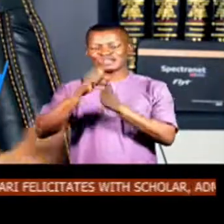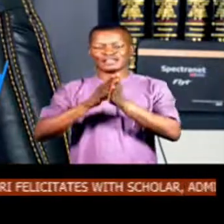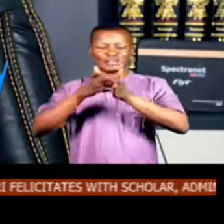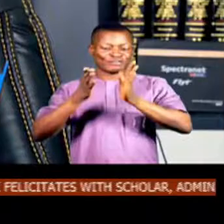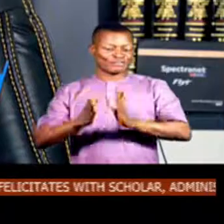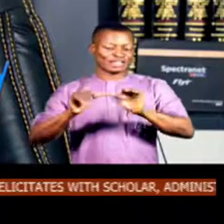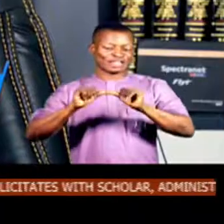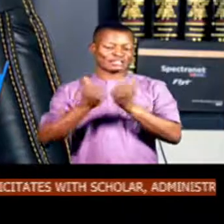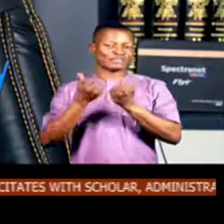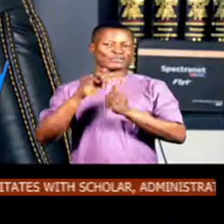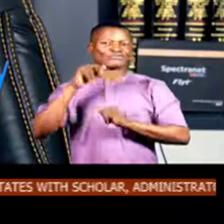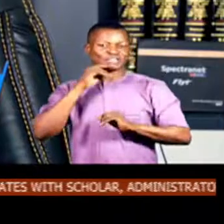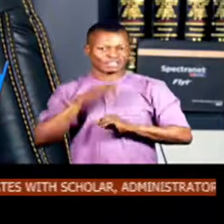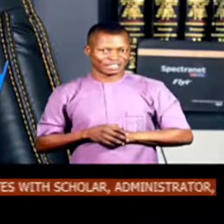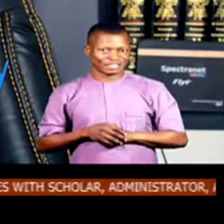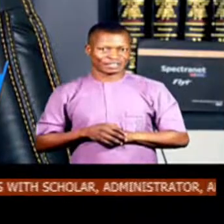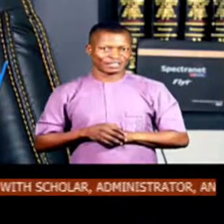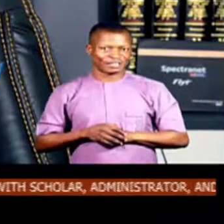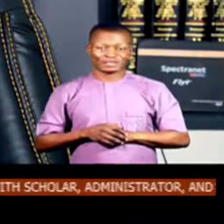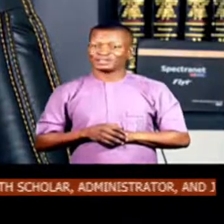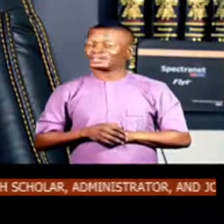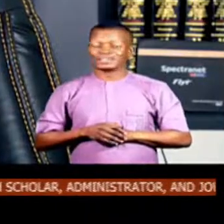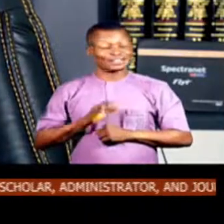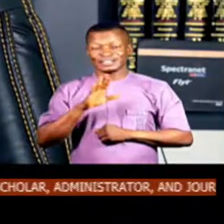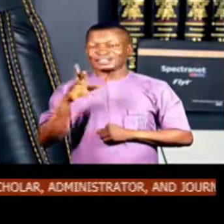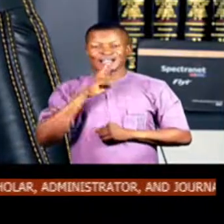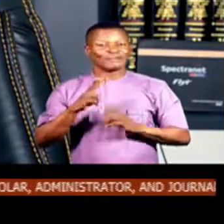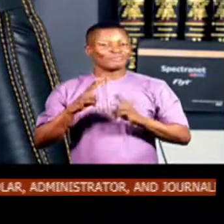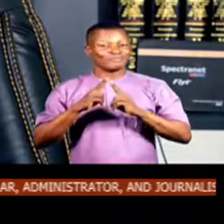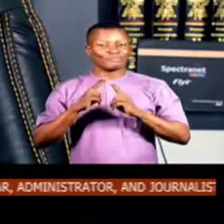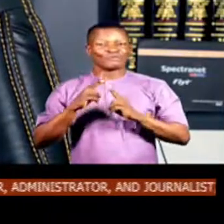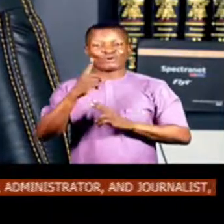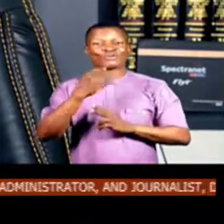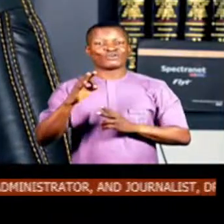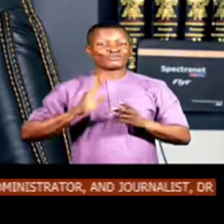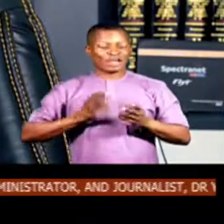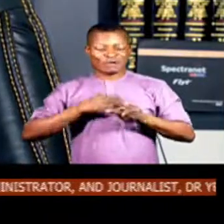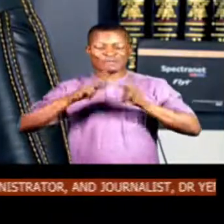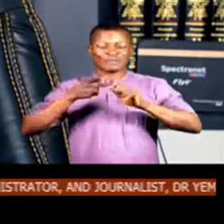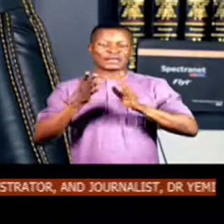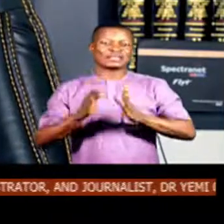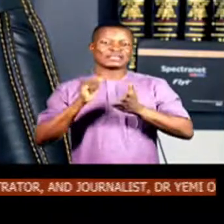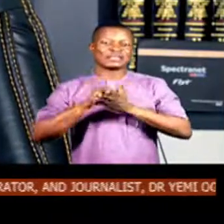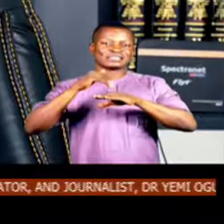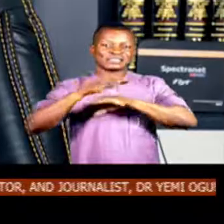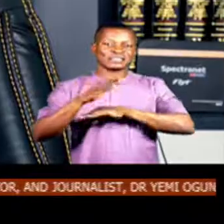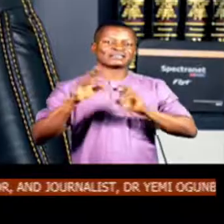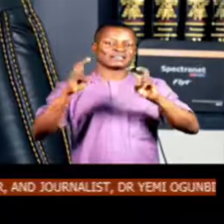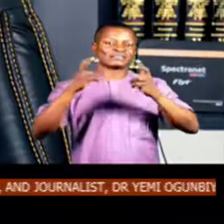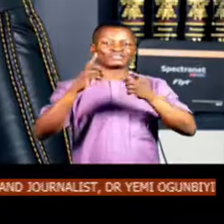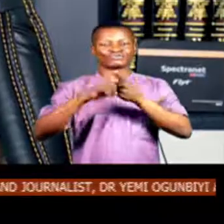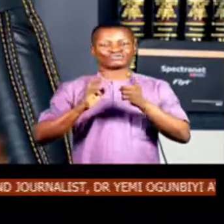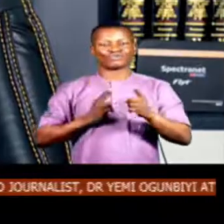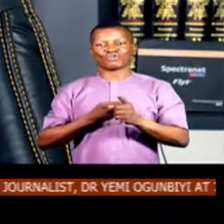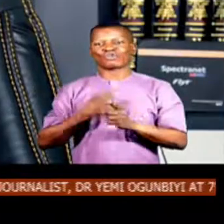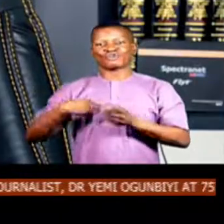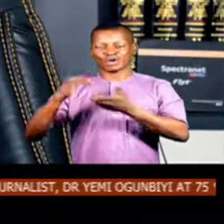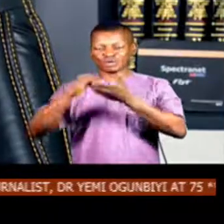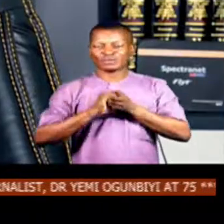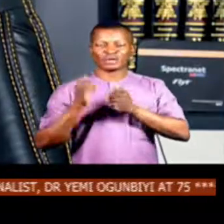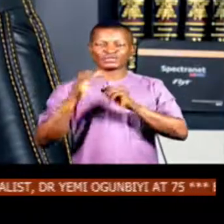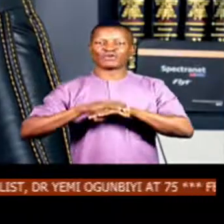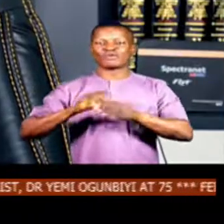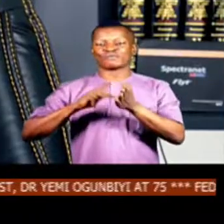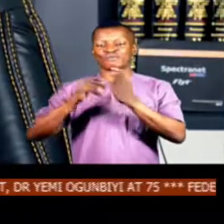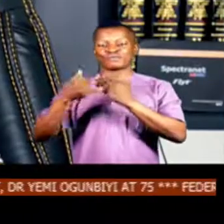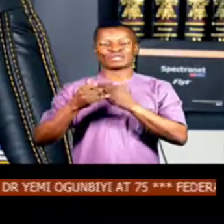Female Lawyers Association of Nigeria. They are very, they are one of our partners. They refer cases to us all the time. We work together, we